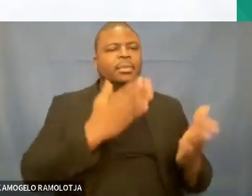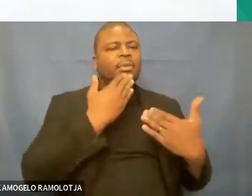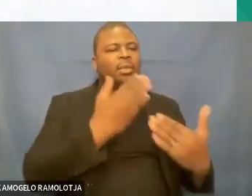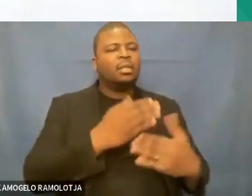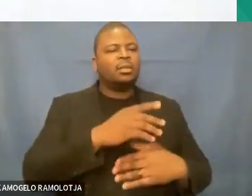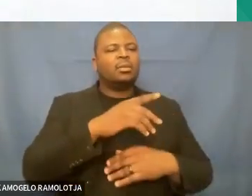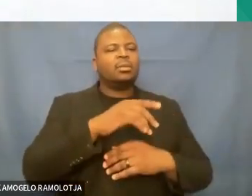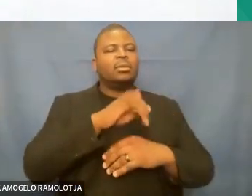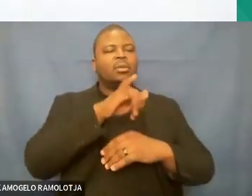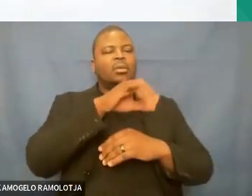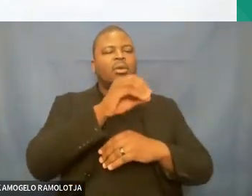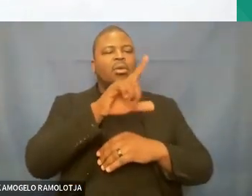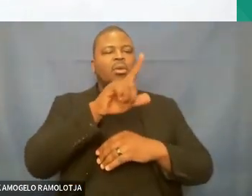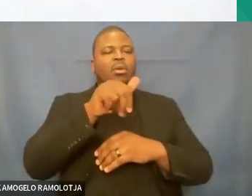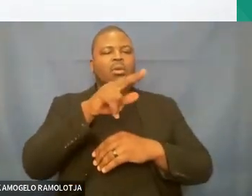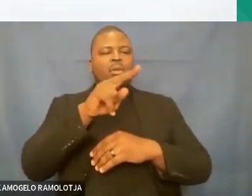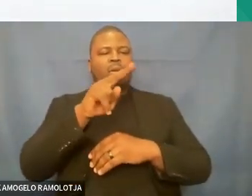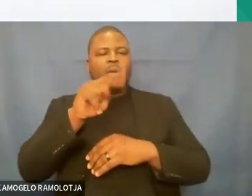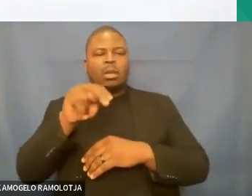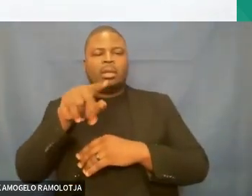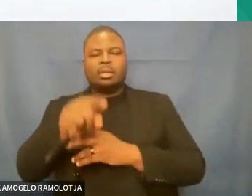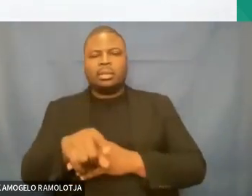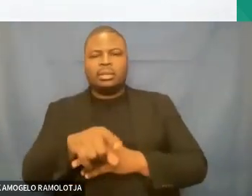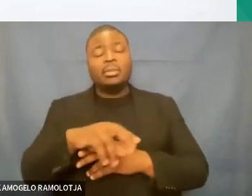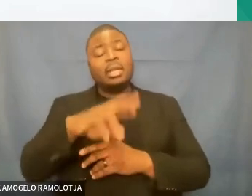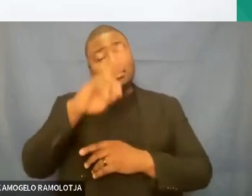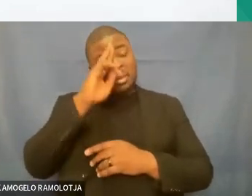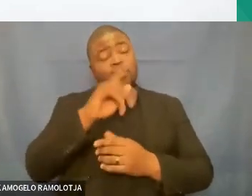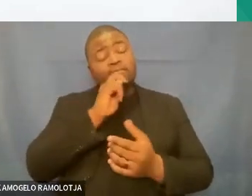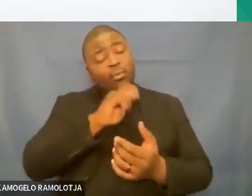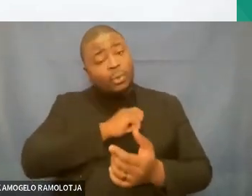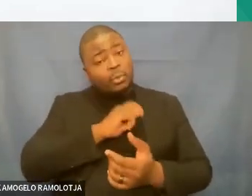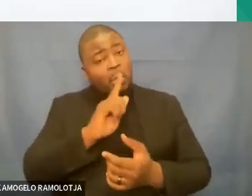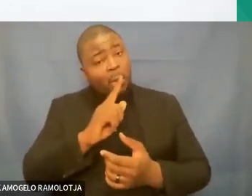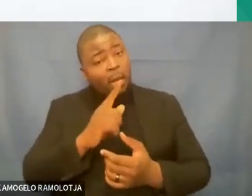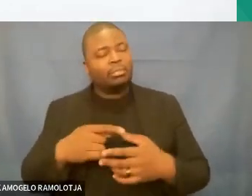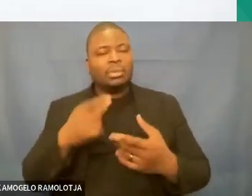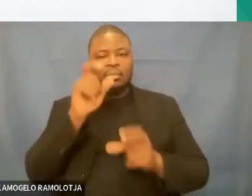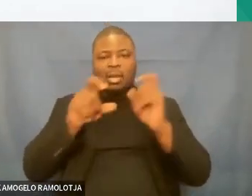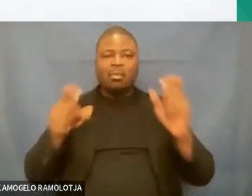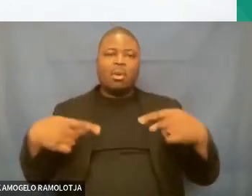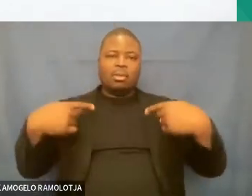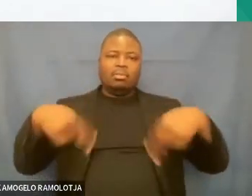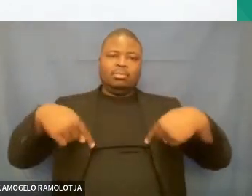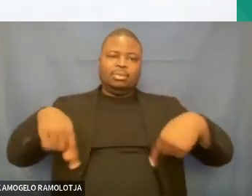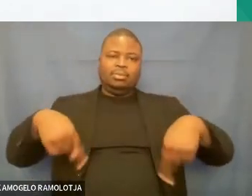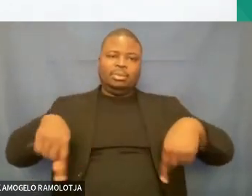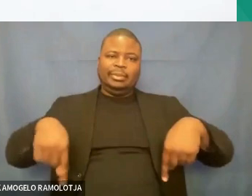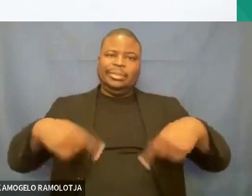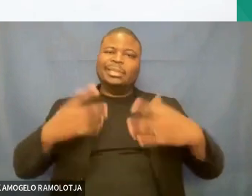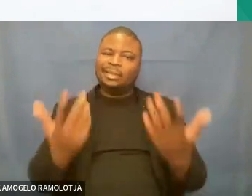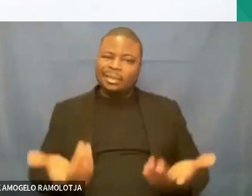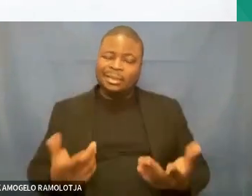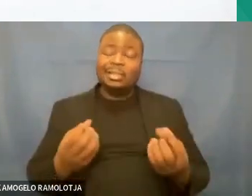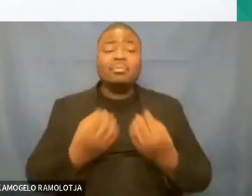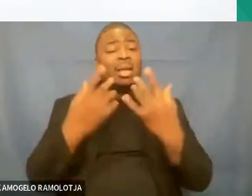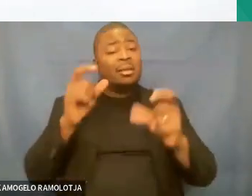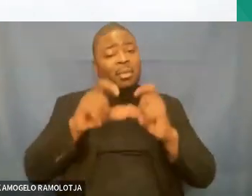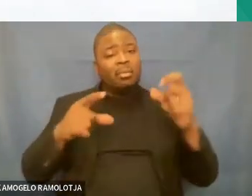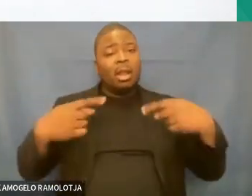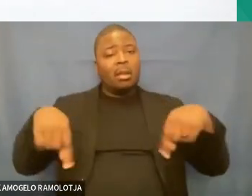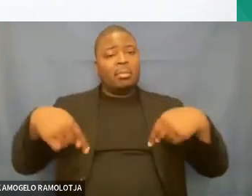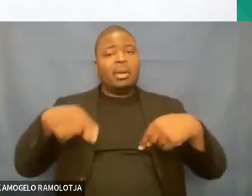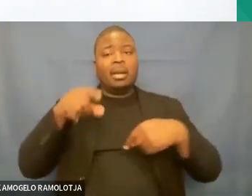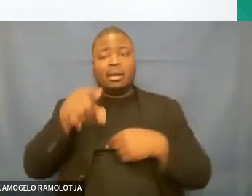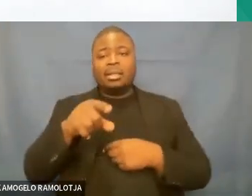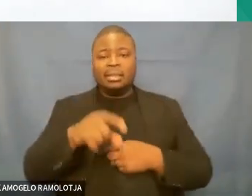that everybody is afraid. There's great fear that exists. So even if it is a